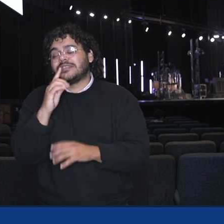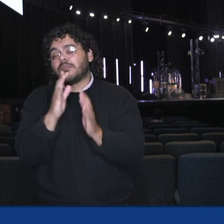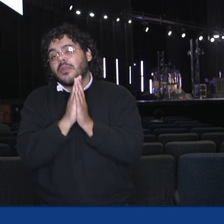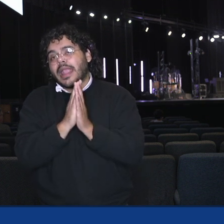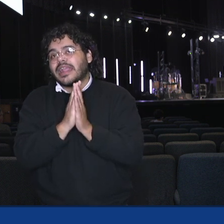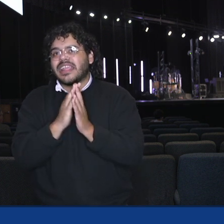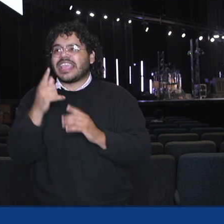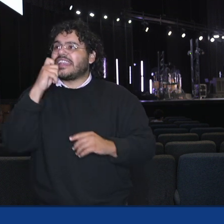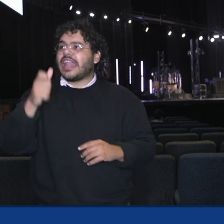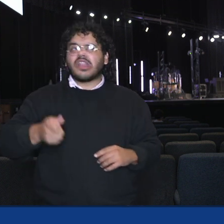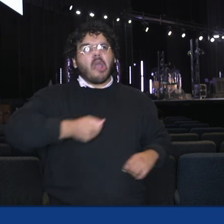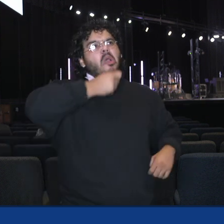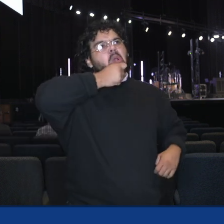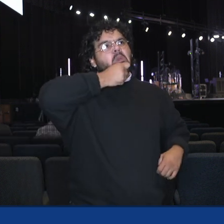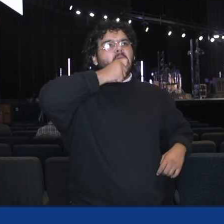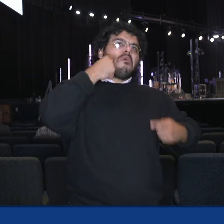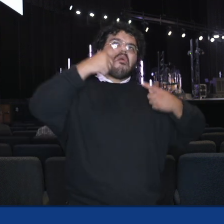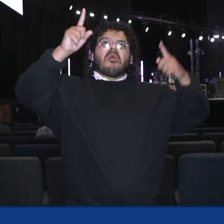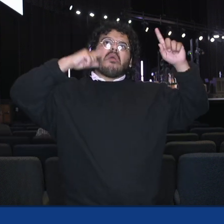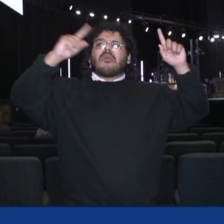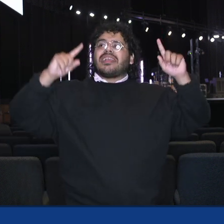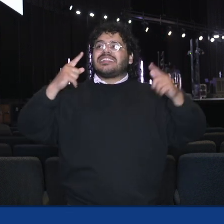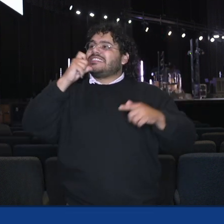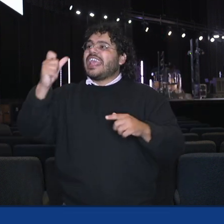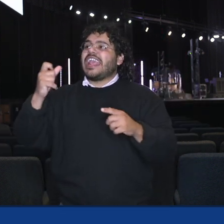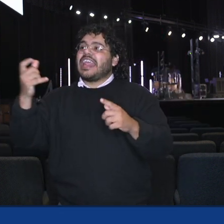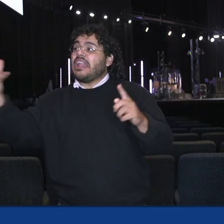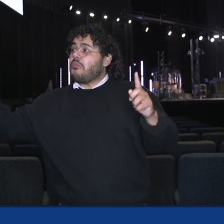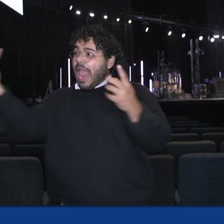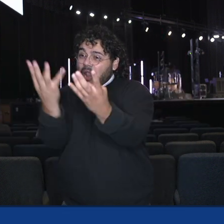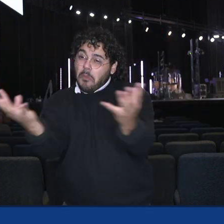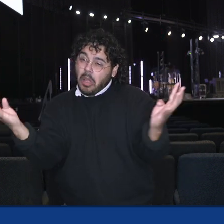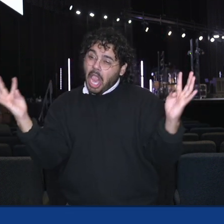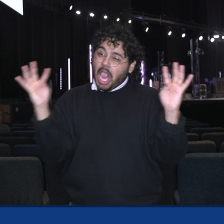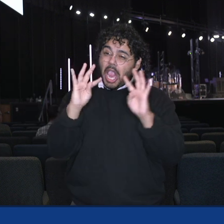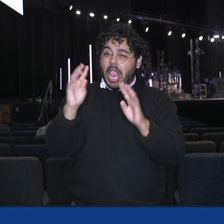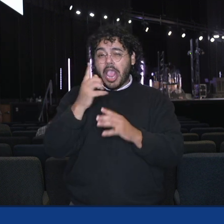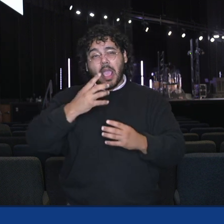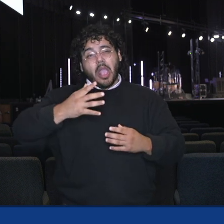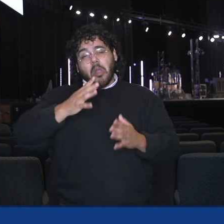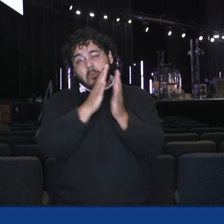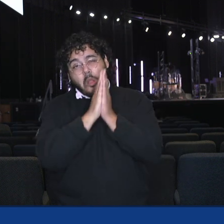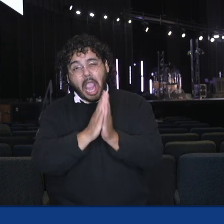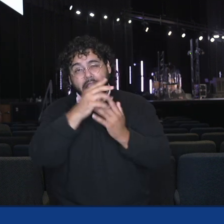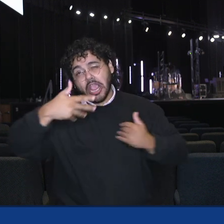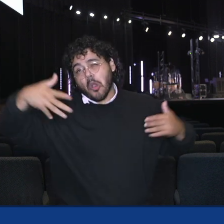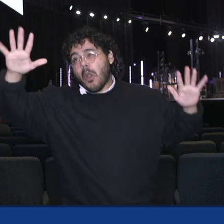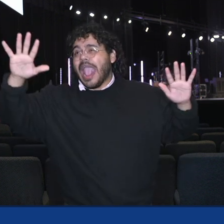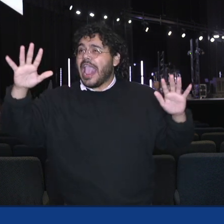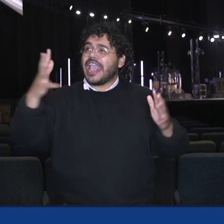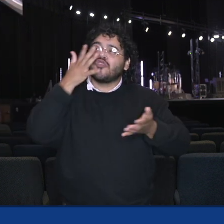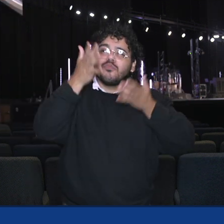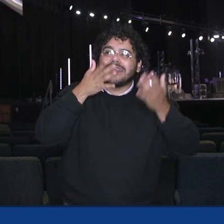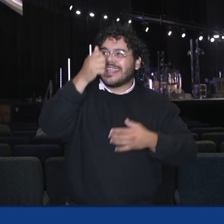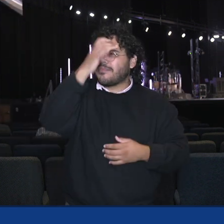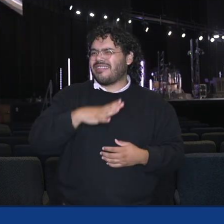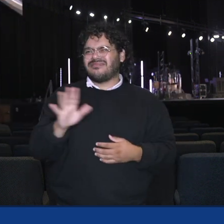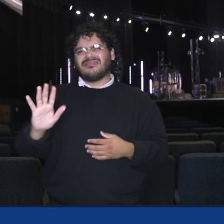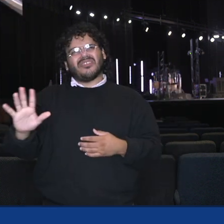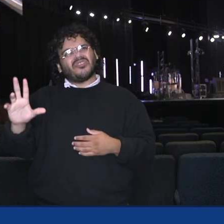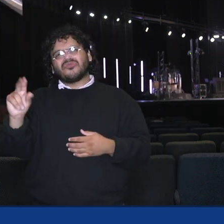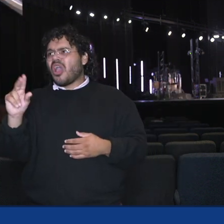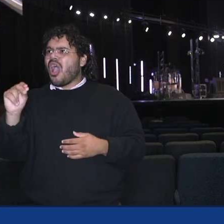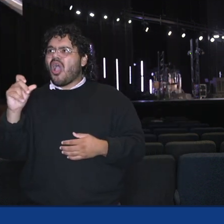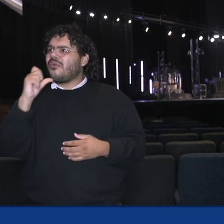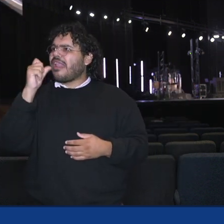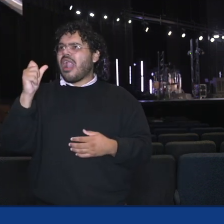dude. He didn't round all of his friends up and be like, get in a circle and pray it away and humiliate the man. Okay, did he do